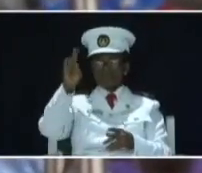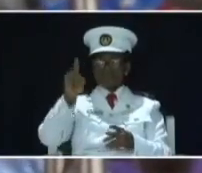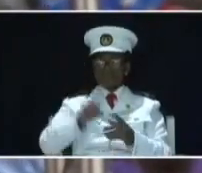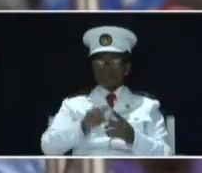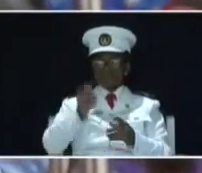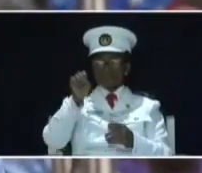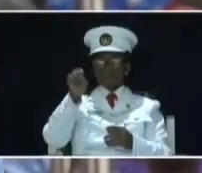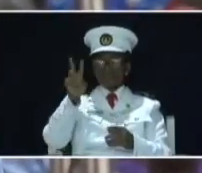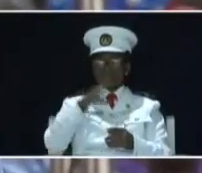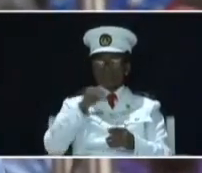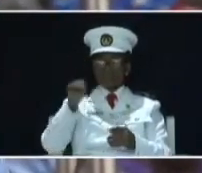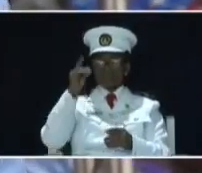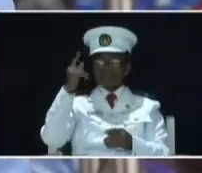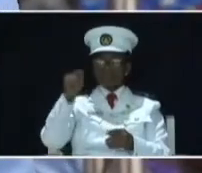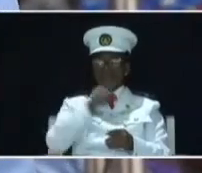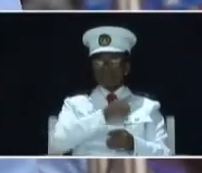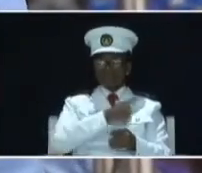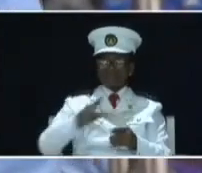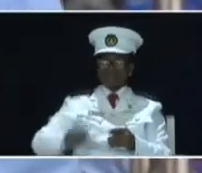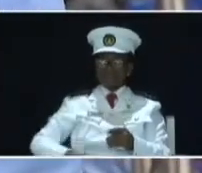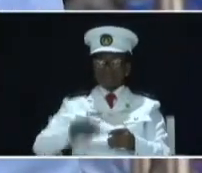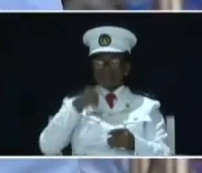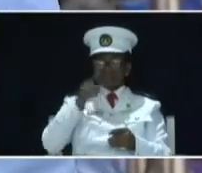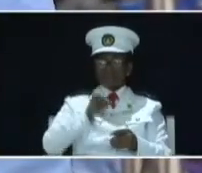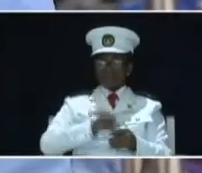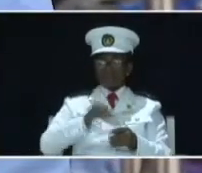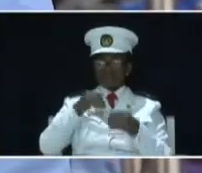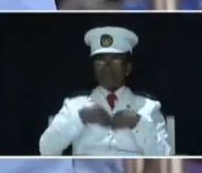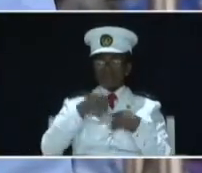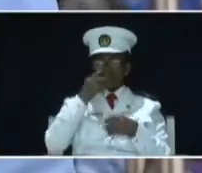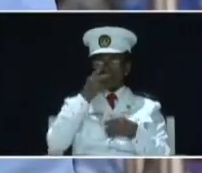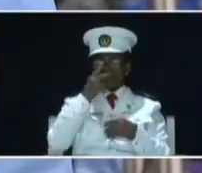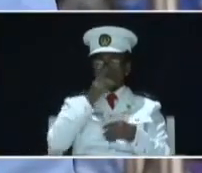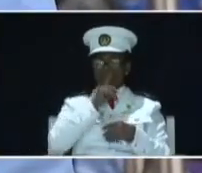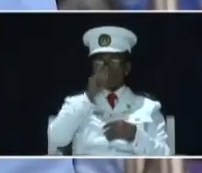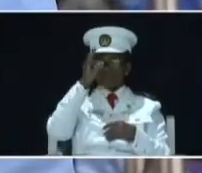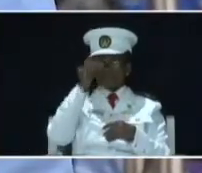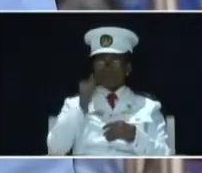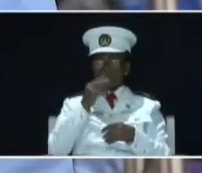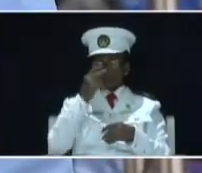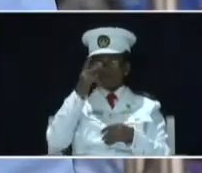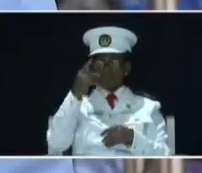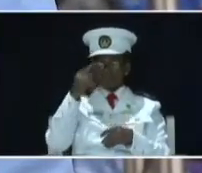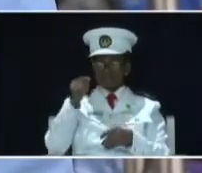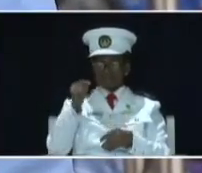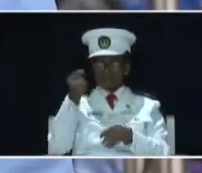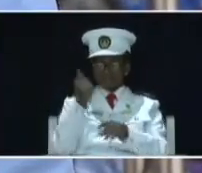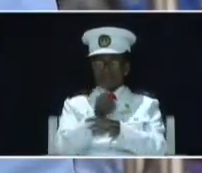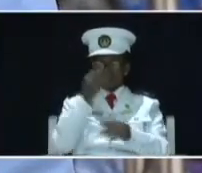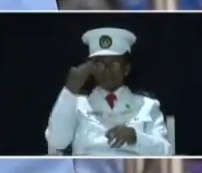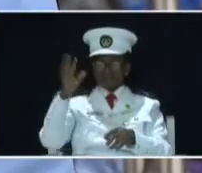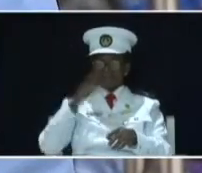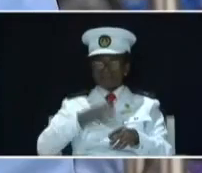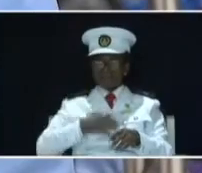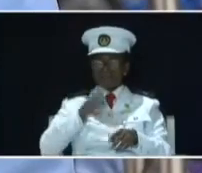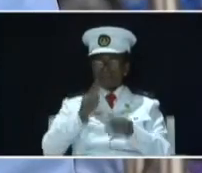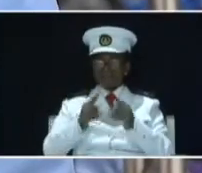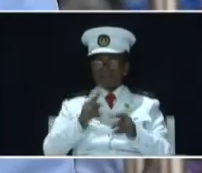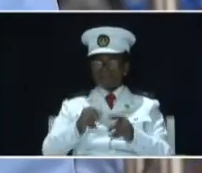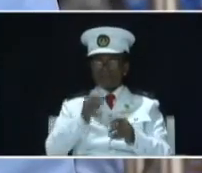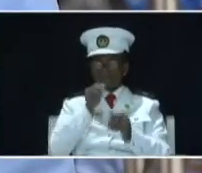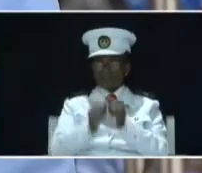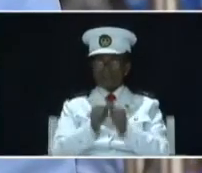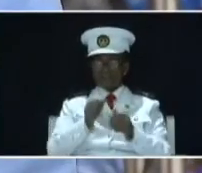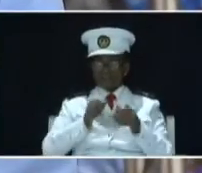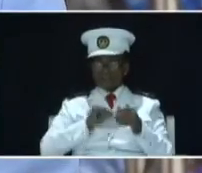And the Lord said, I have surely seen the affliction of my people which are in Egypt, and